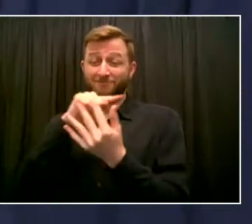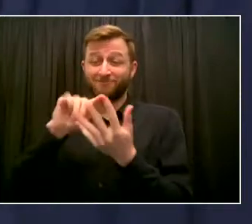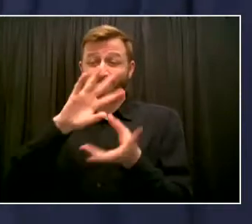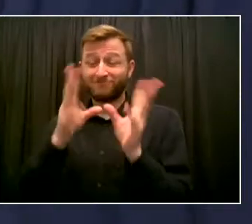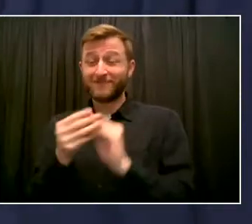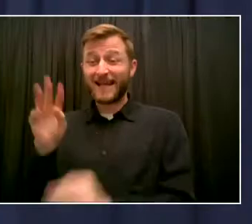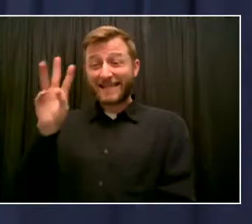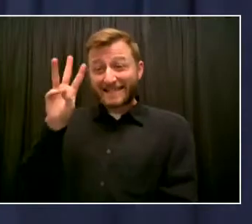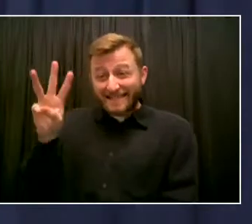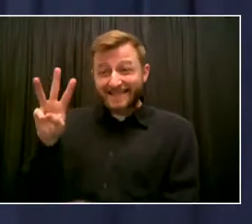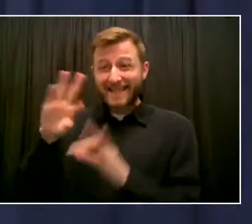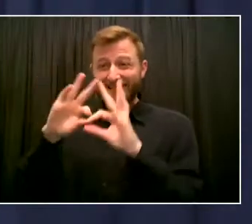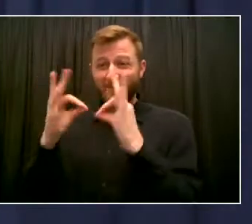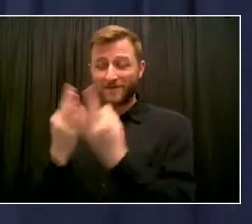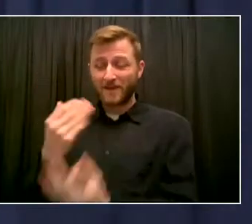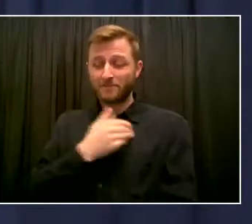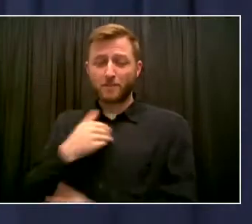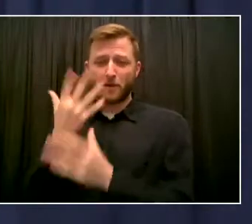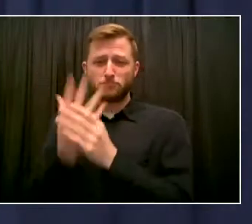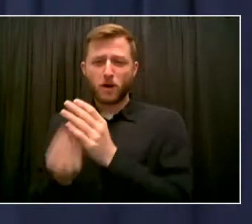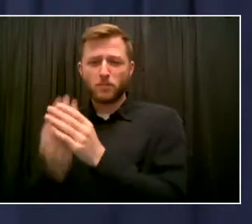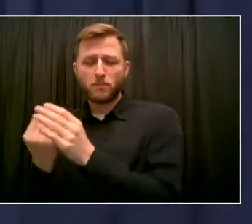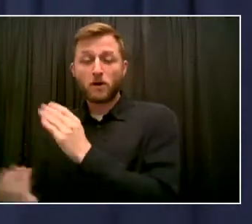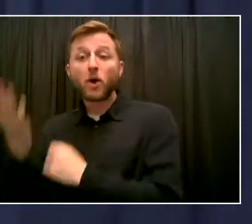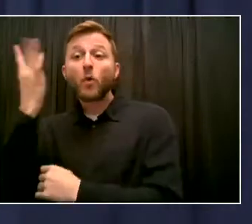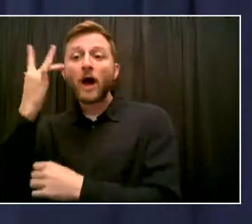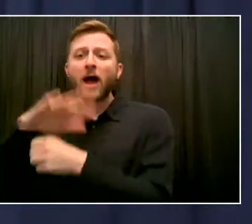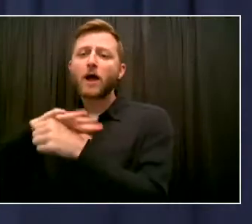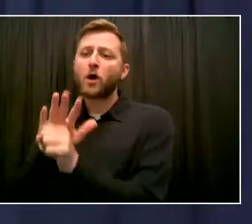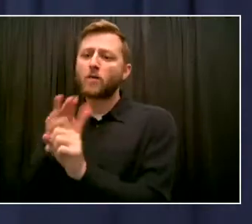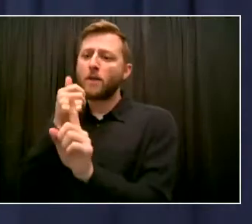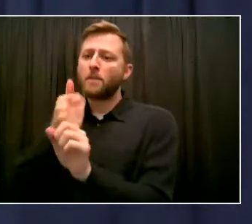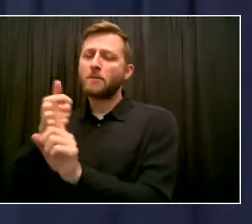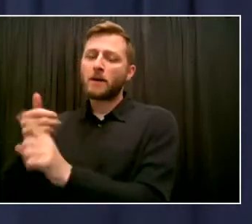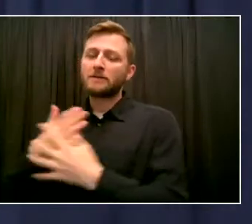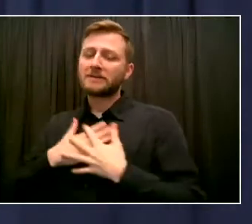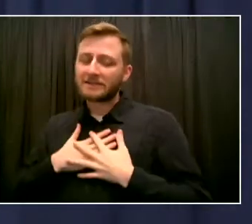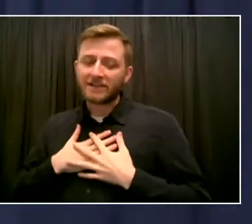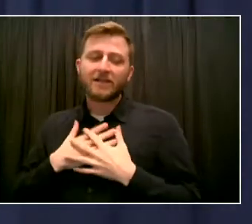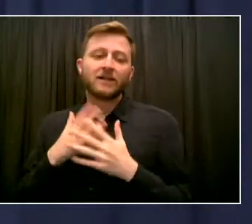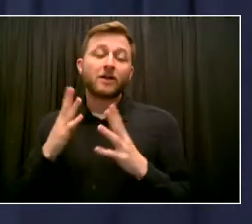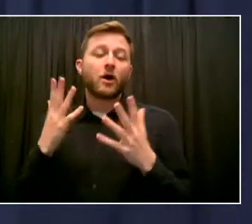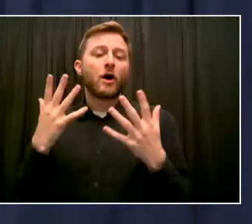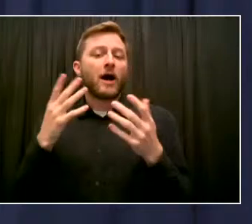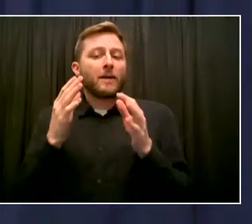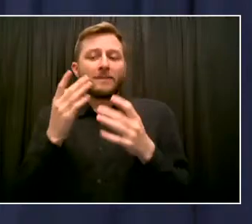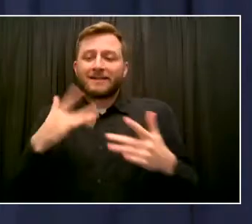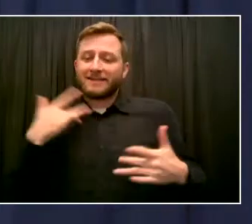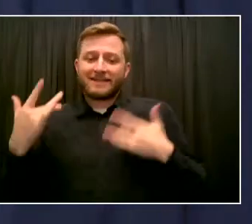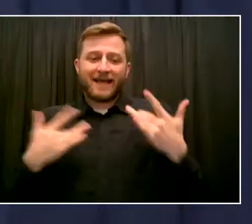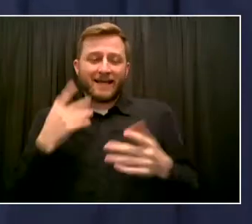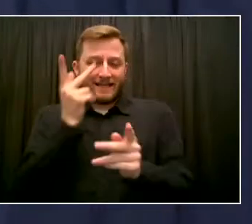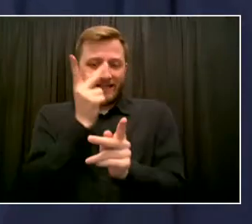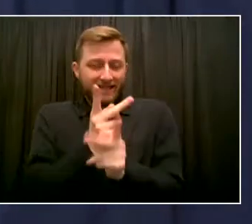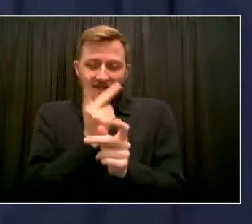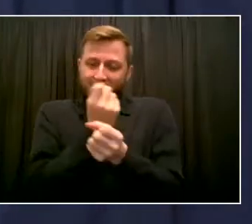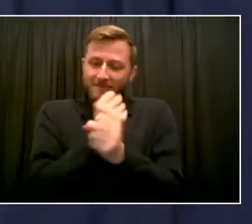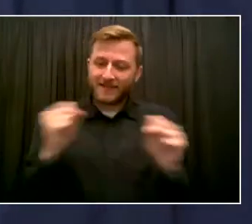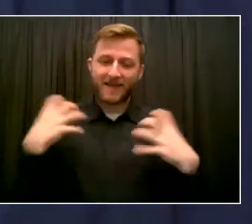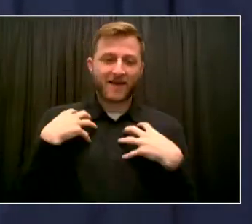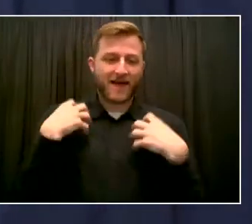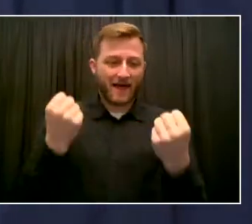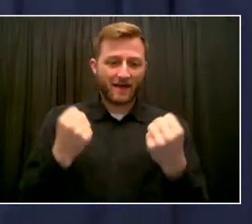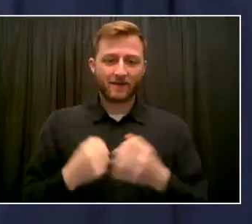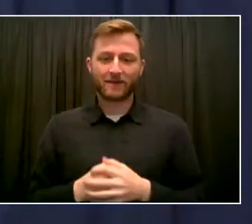for us to just get protected and stay healthy and safe. Well, you heard it here. What's your name again, honey? My name is